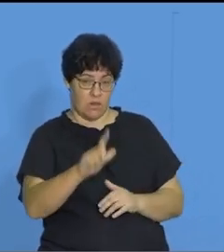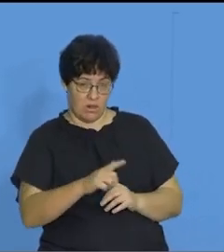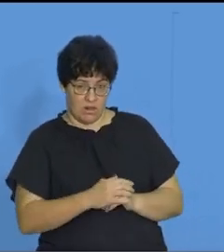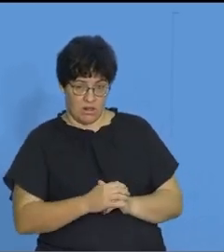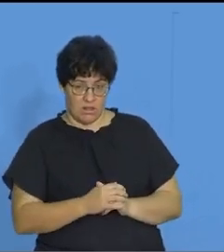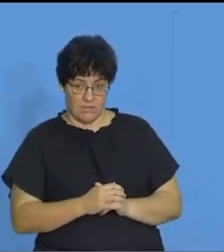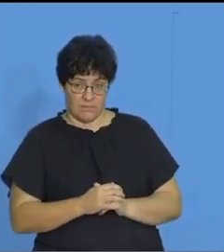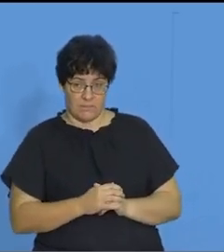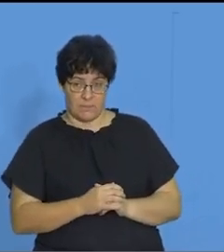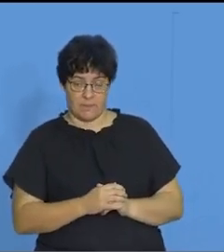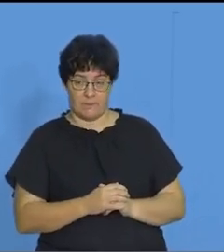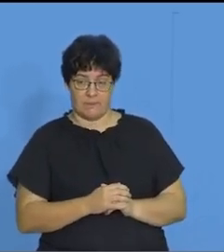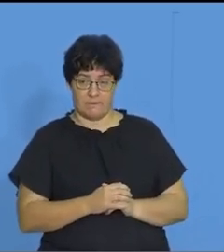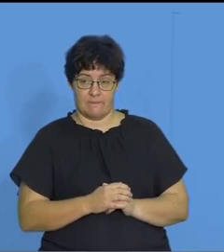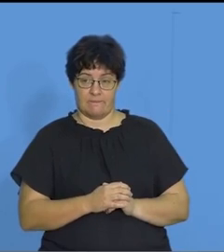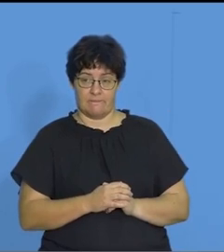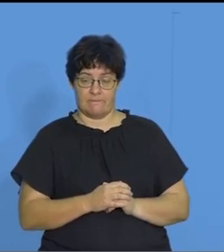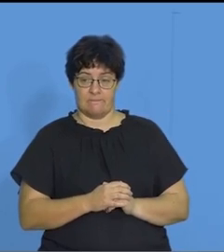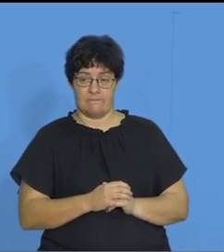12.7 mole, okay,